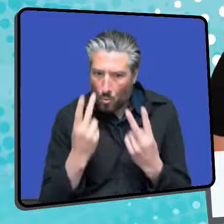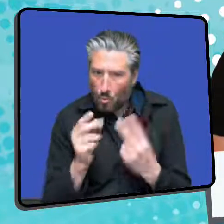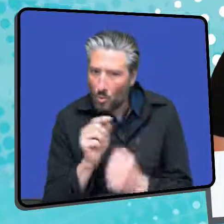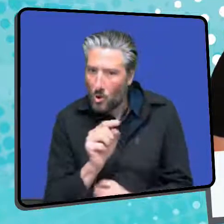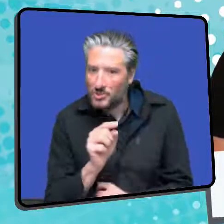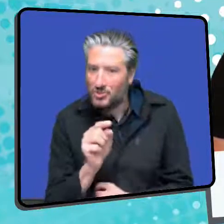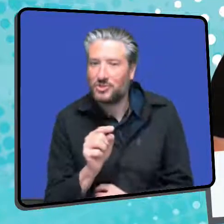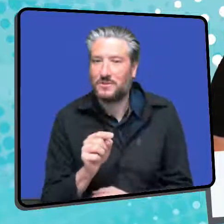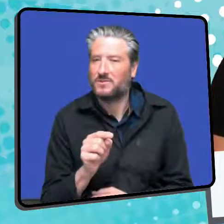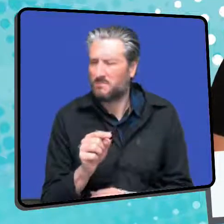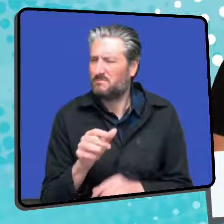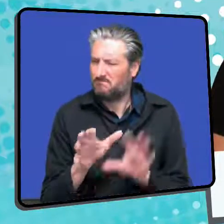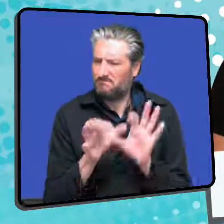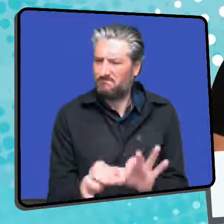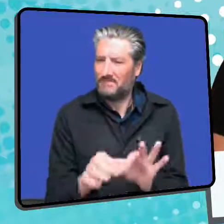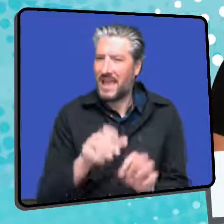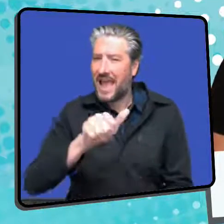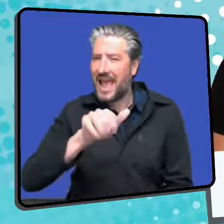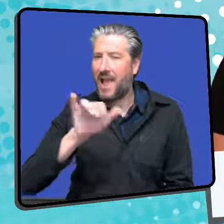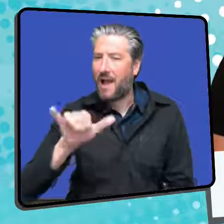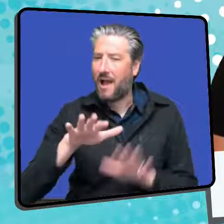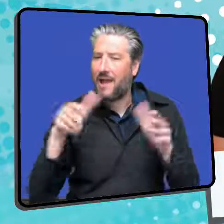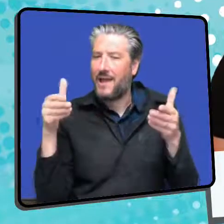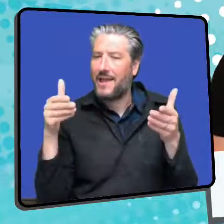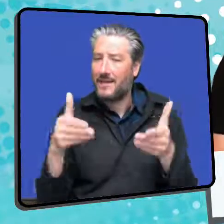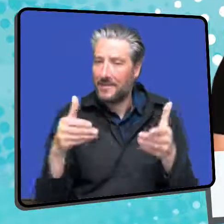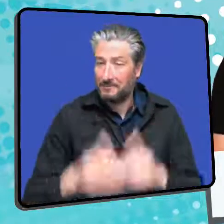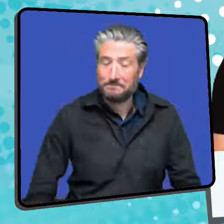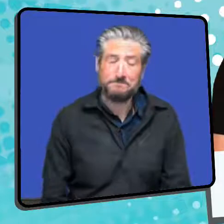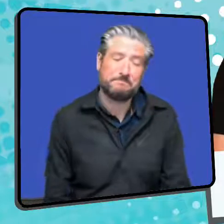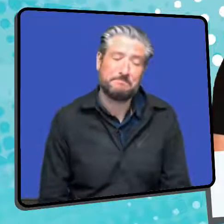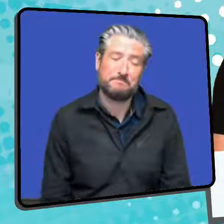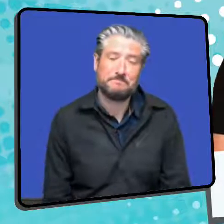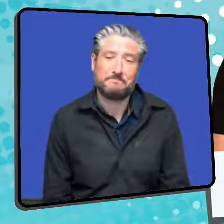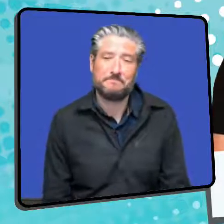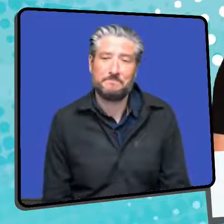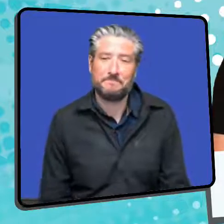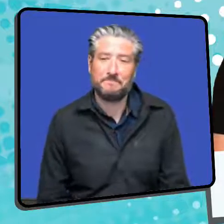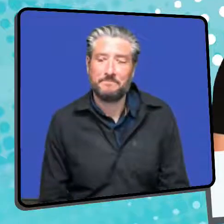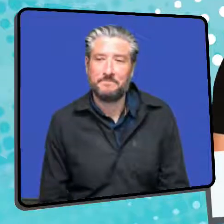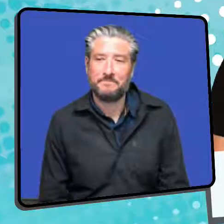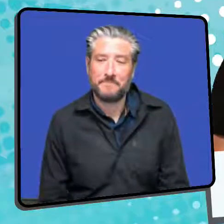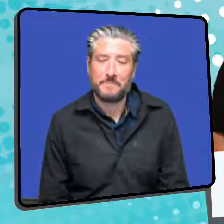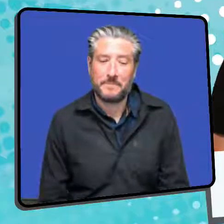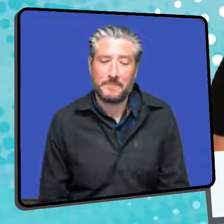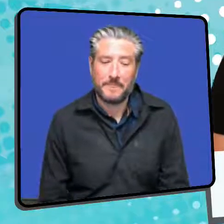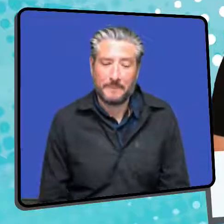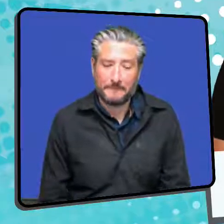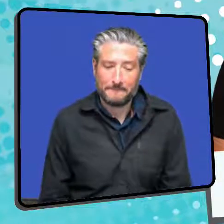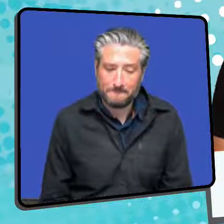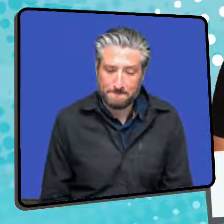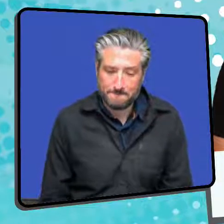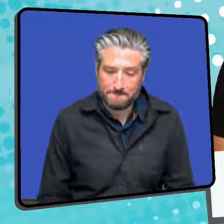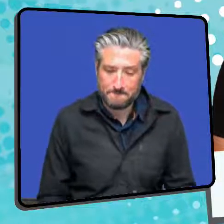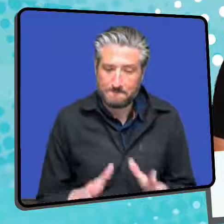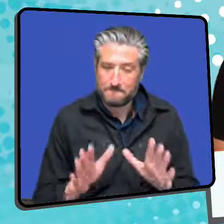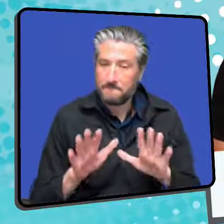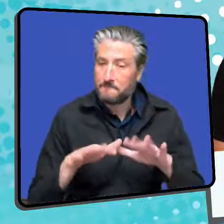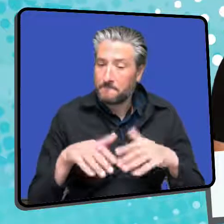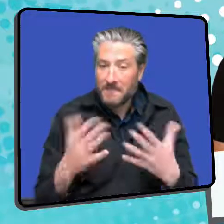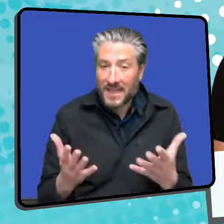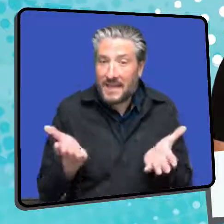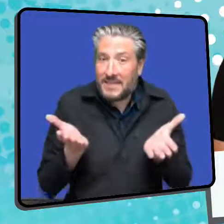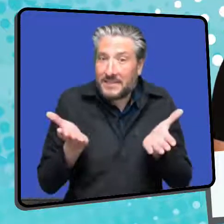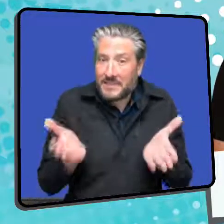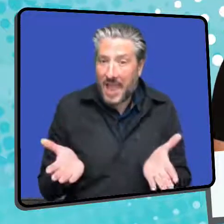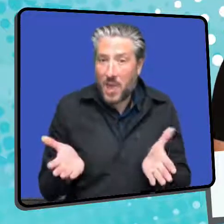So wonderful. I think it's time for Learn Module. It is indeed. It is indeed. It's that part of the show, just